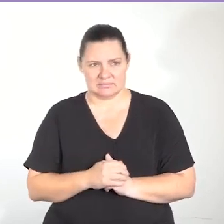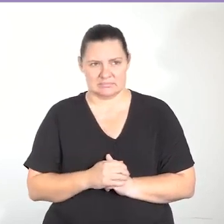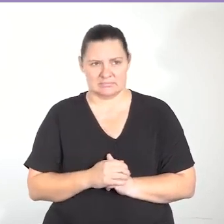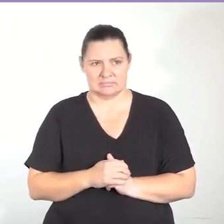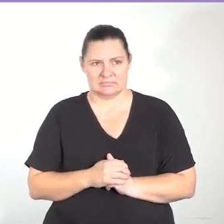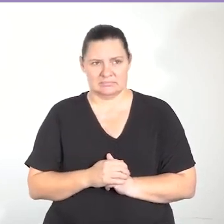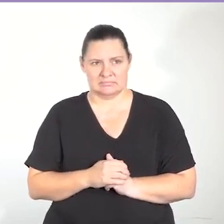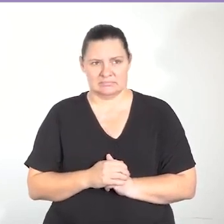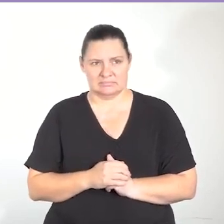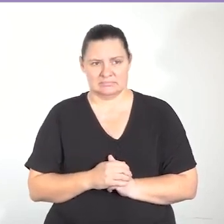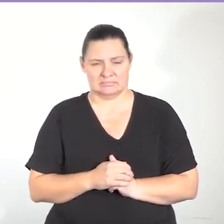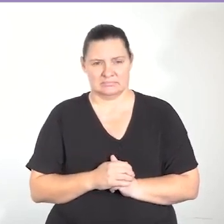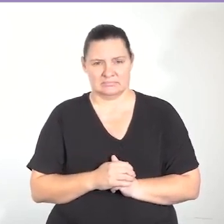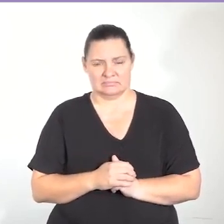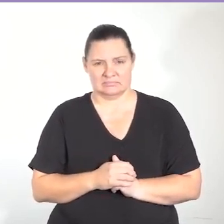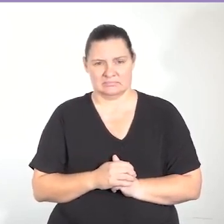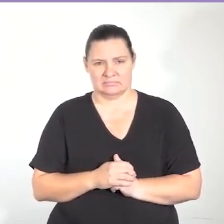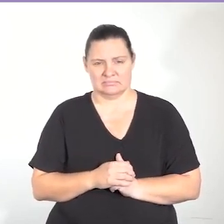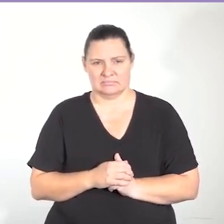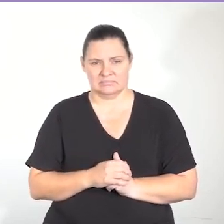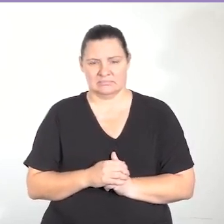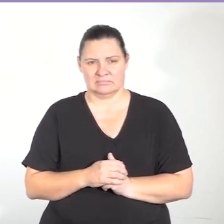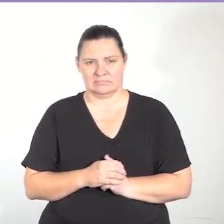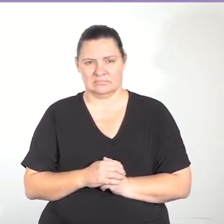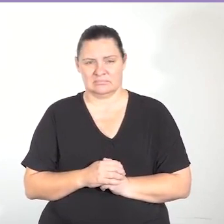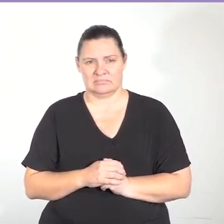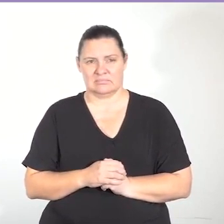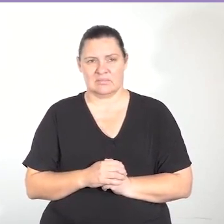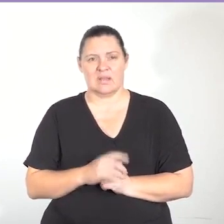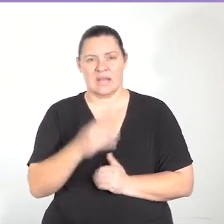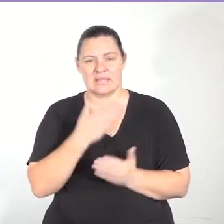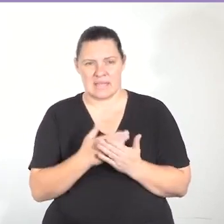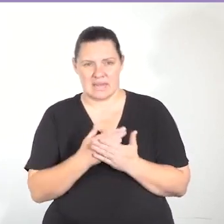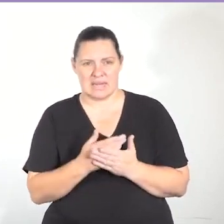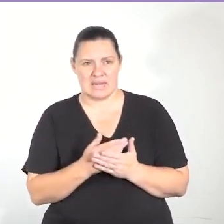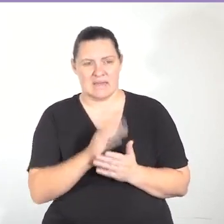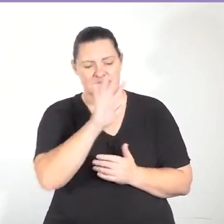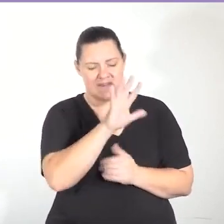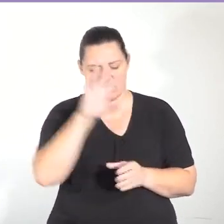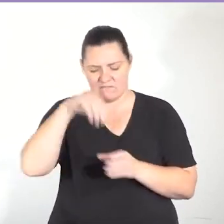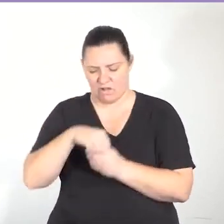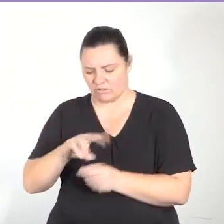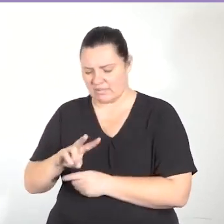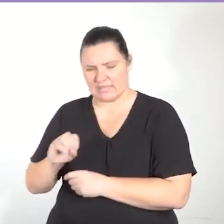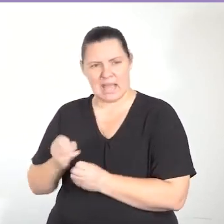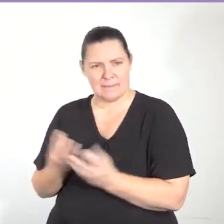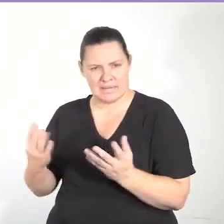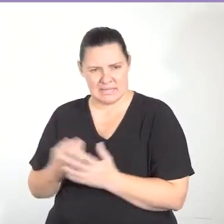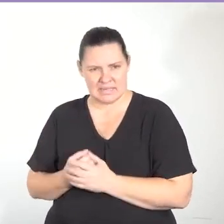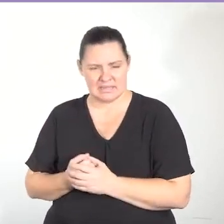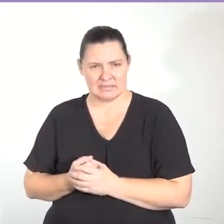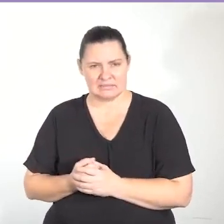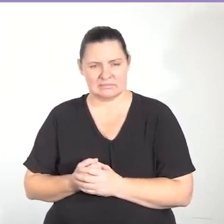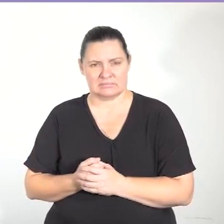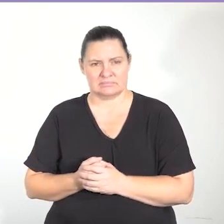just 20. Next, we need to know how many groups of 5 we can take out of 20, but we already know